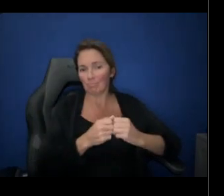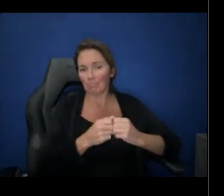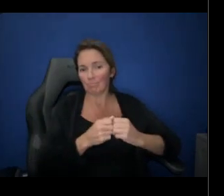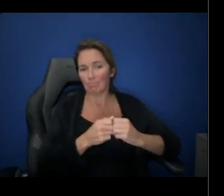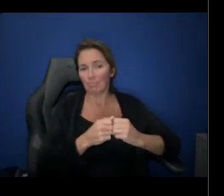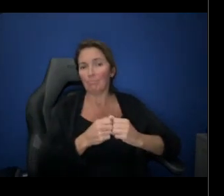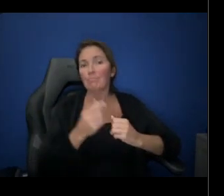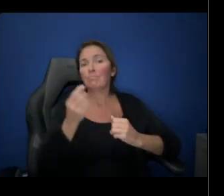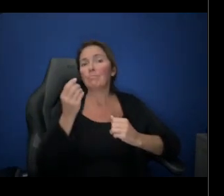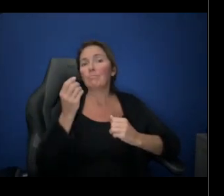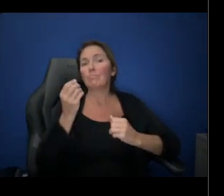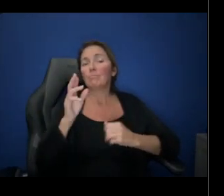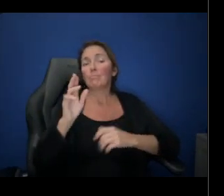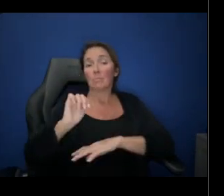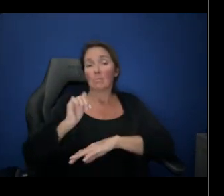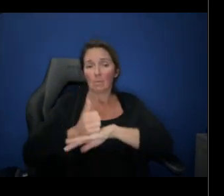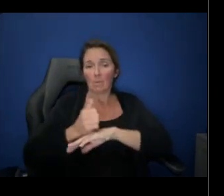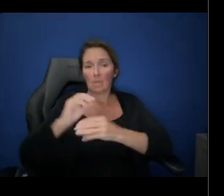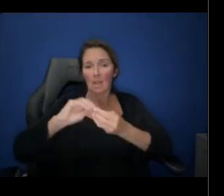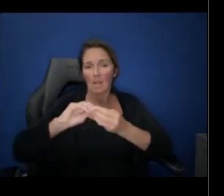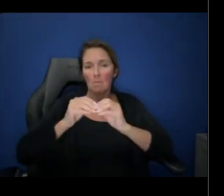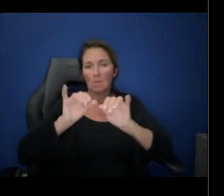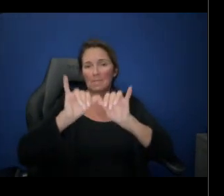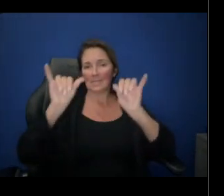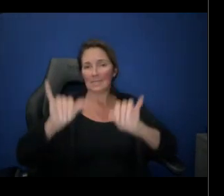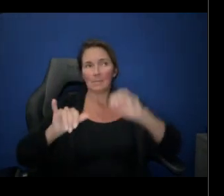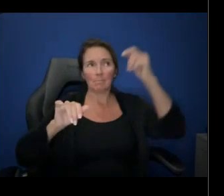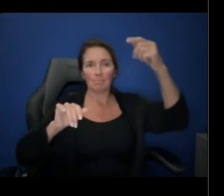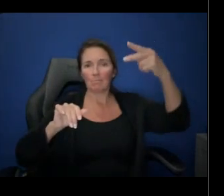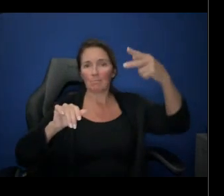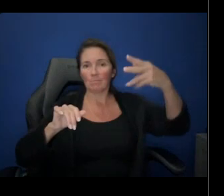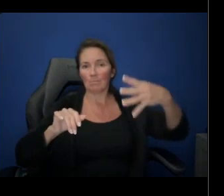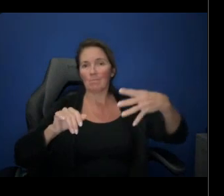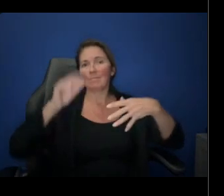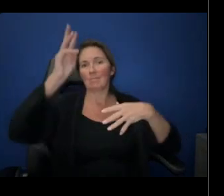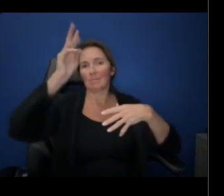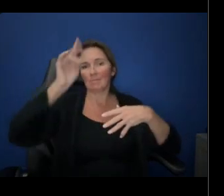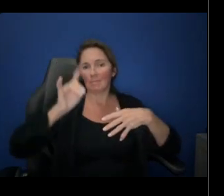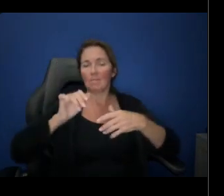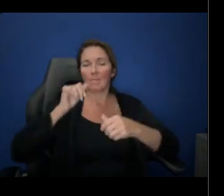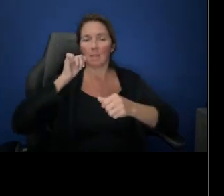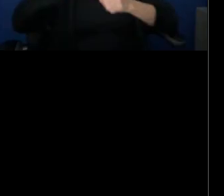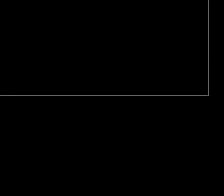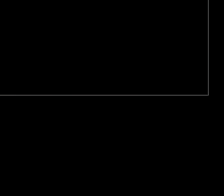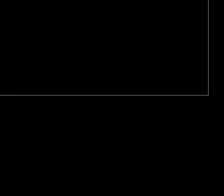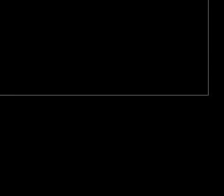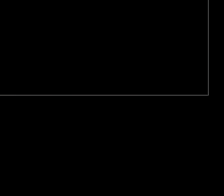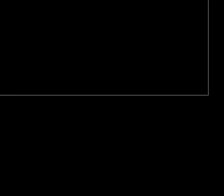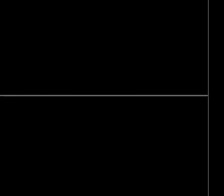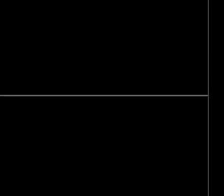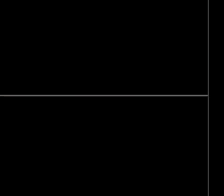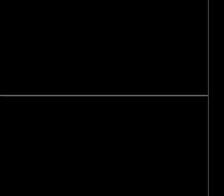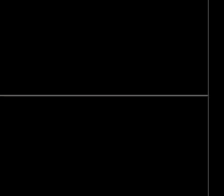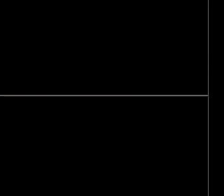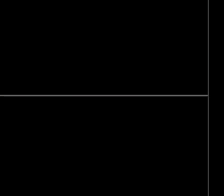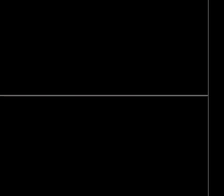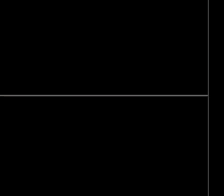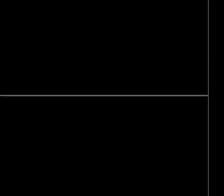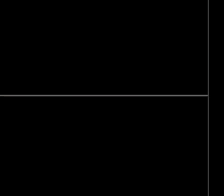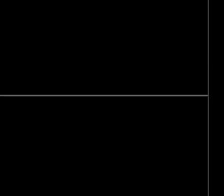or the established numbering system, that mailboxes serving ground